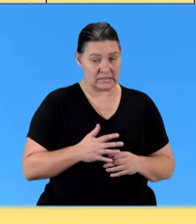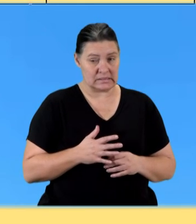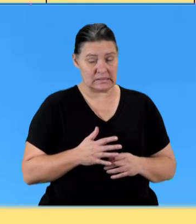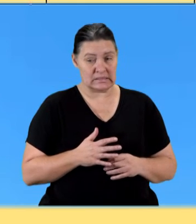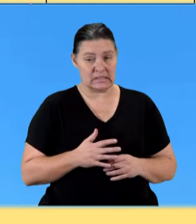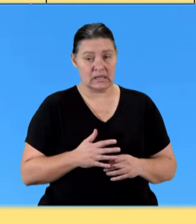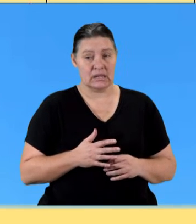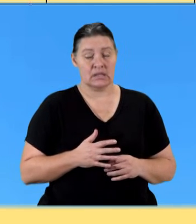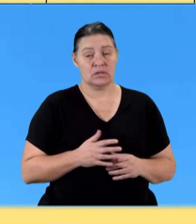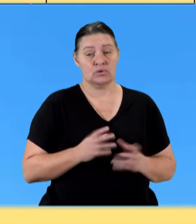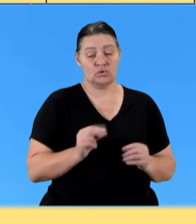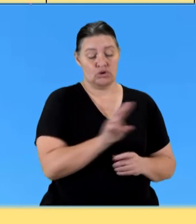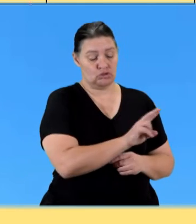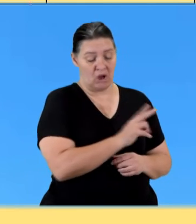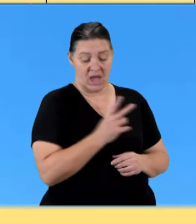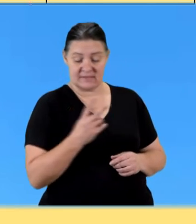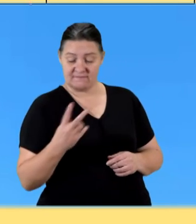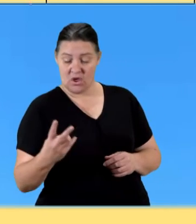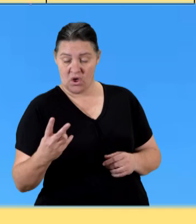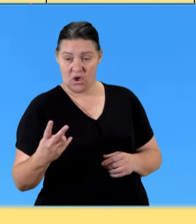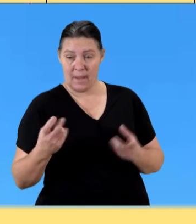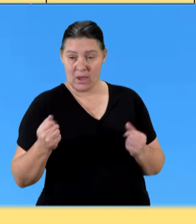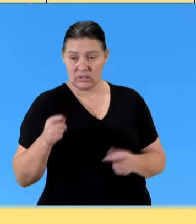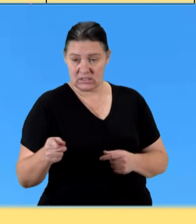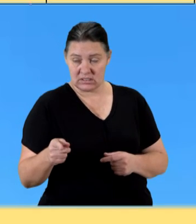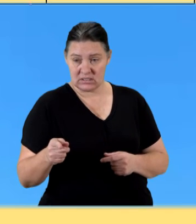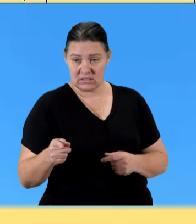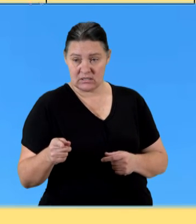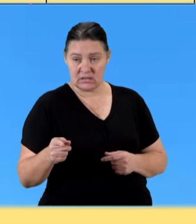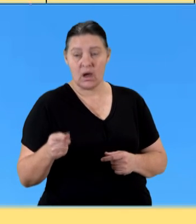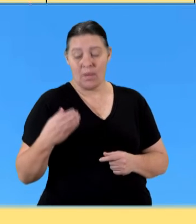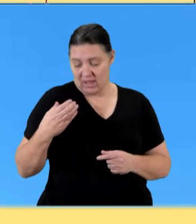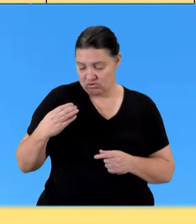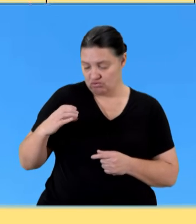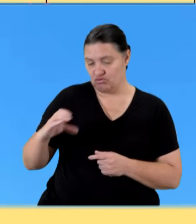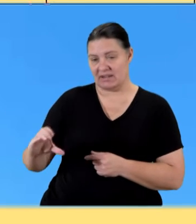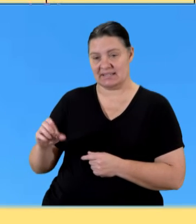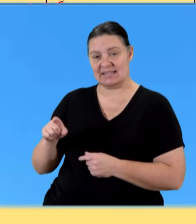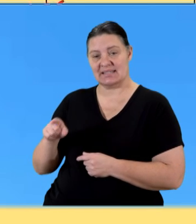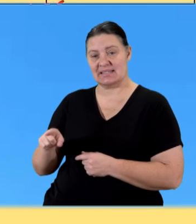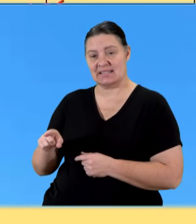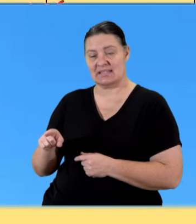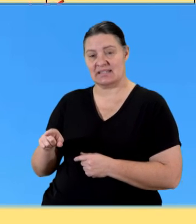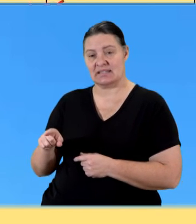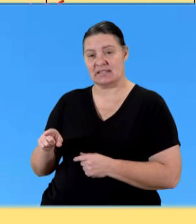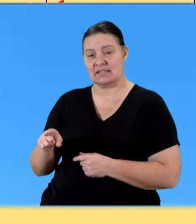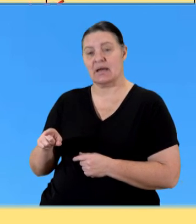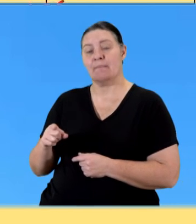am going to transfer that amount, I'm going to credit